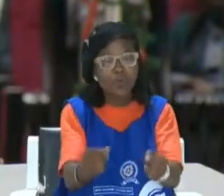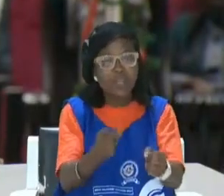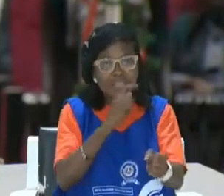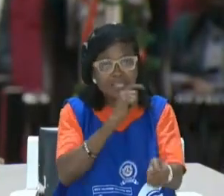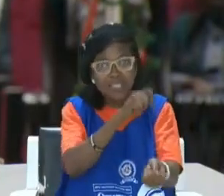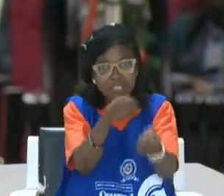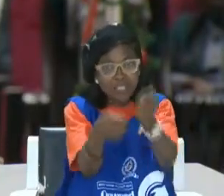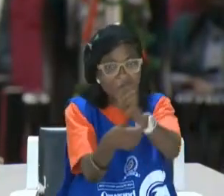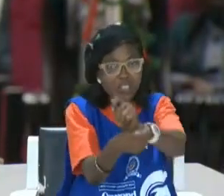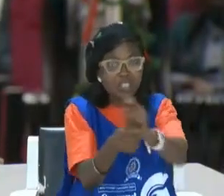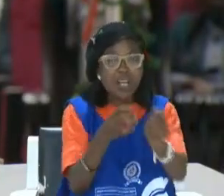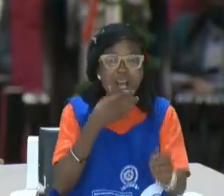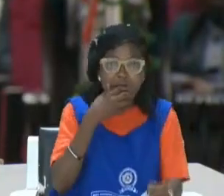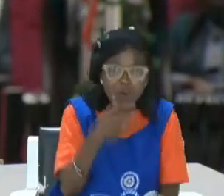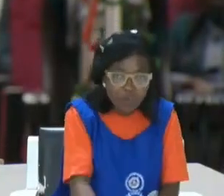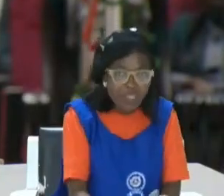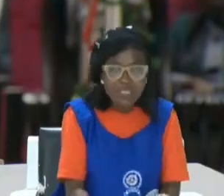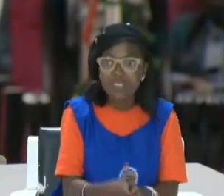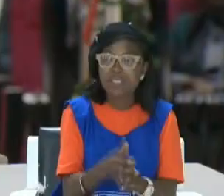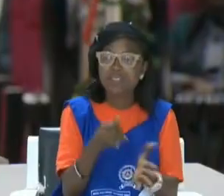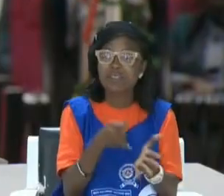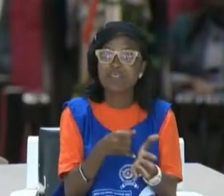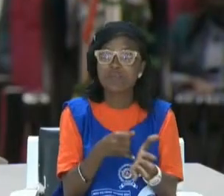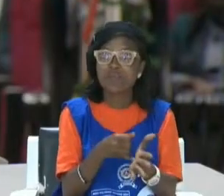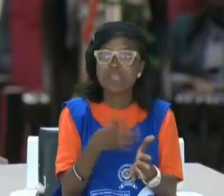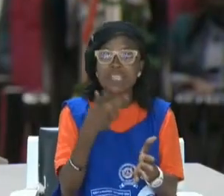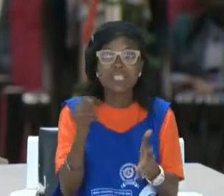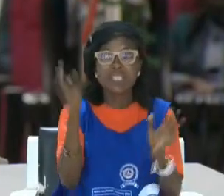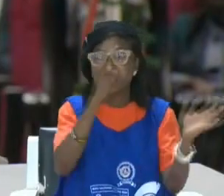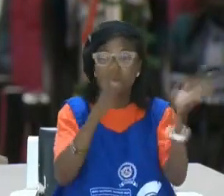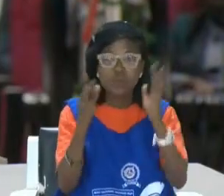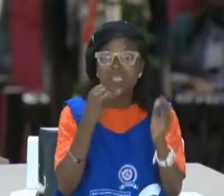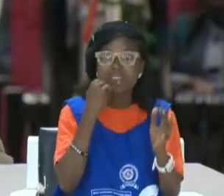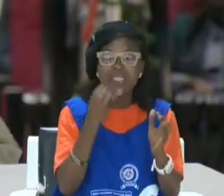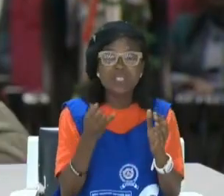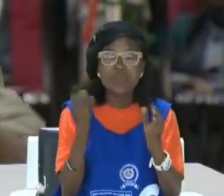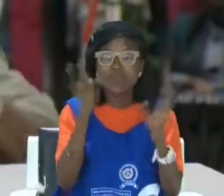and forsake your evil ways, the wind is blowing.